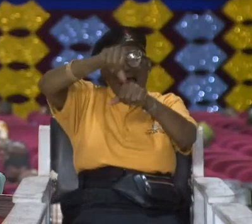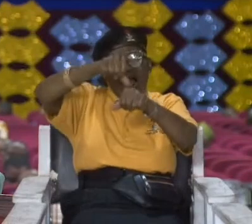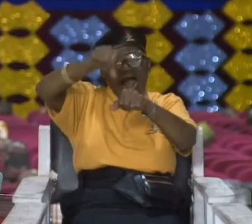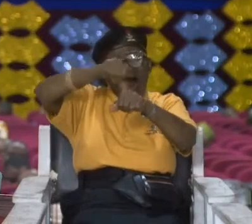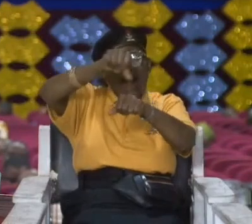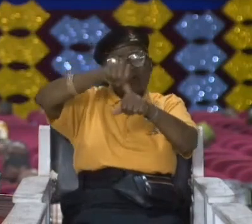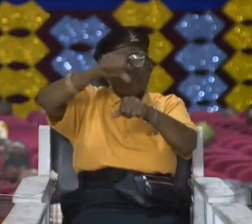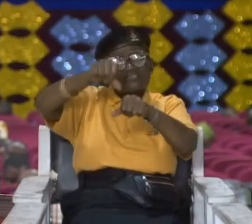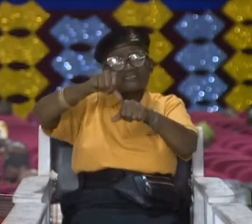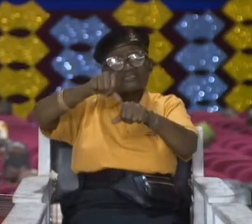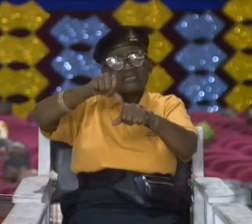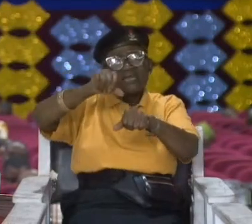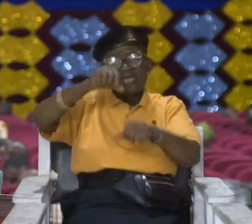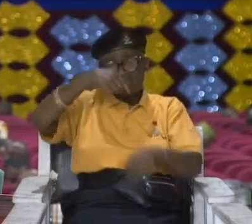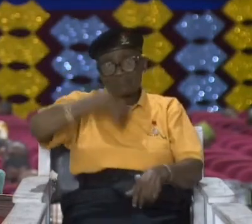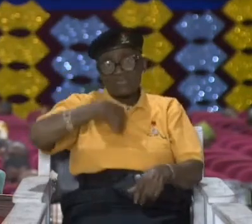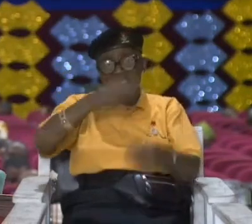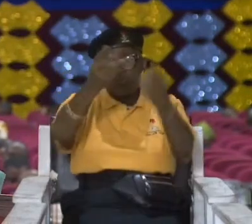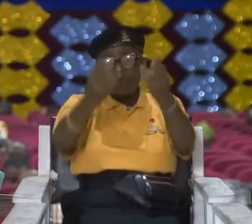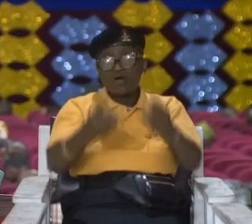I want a double portion of it.